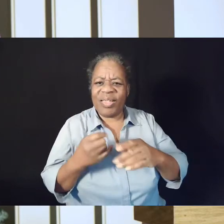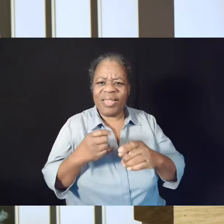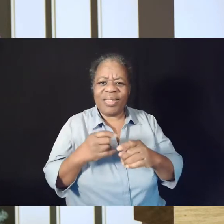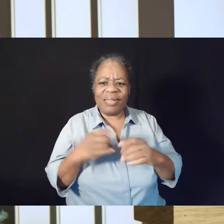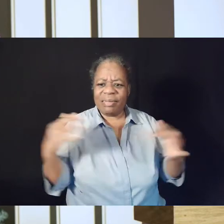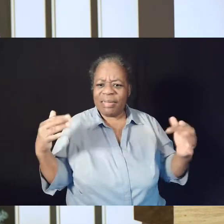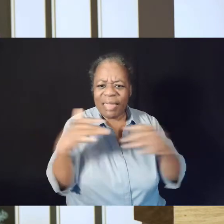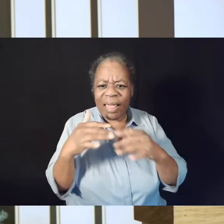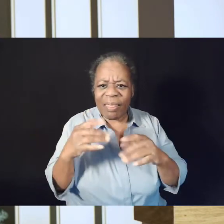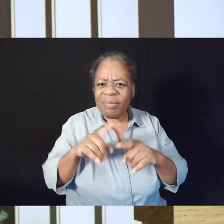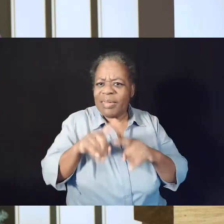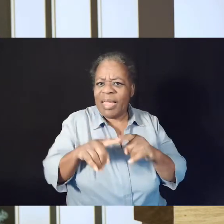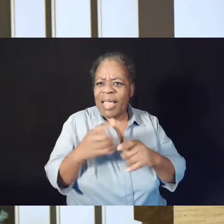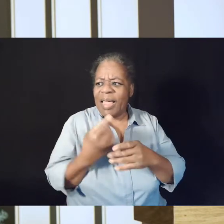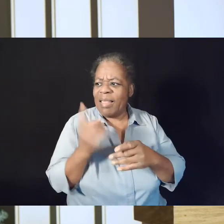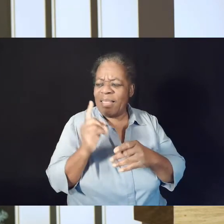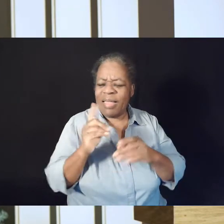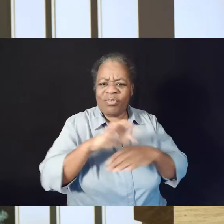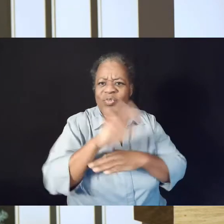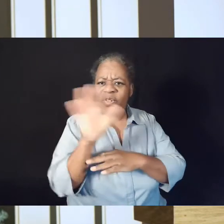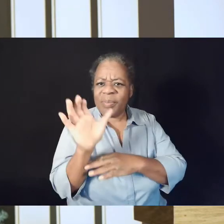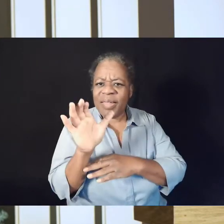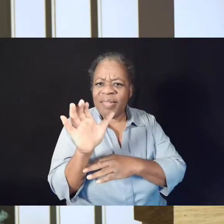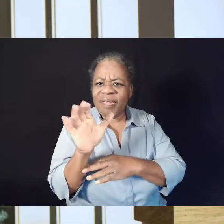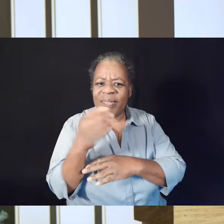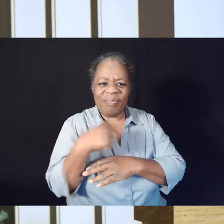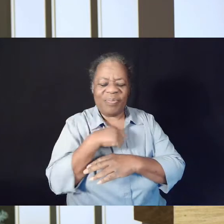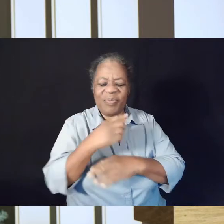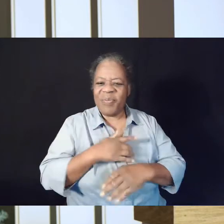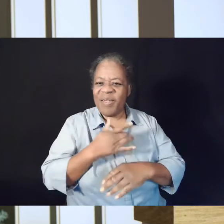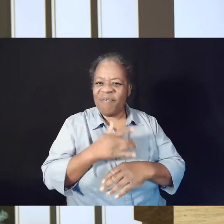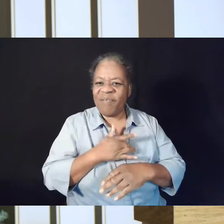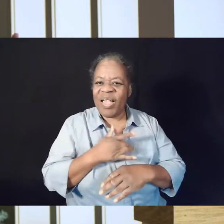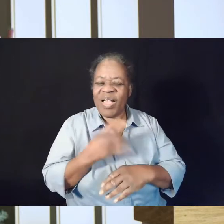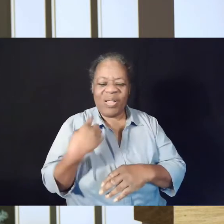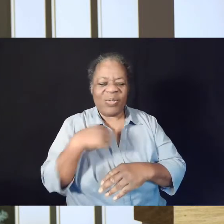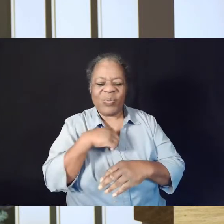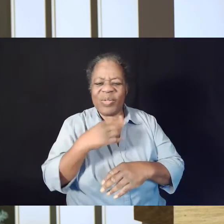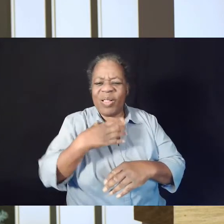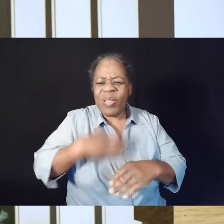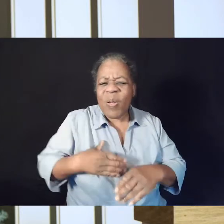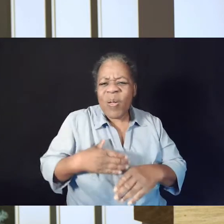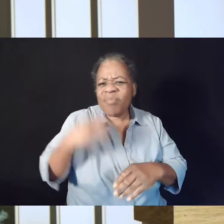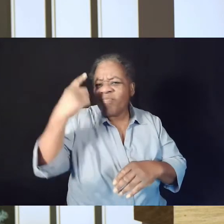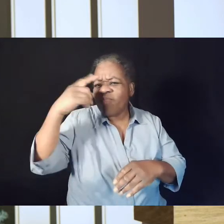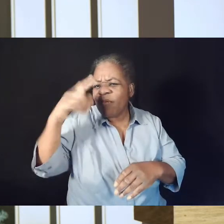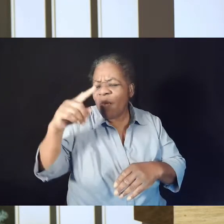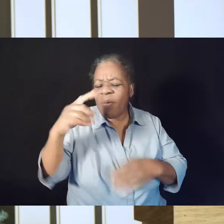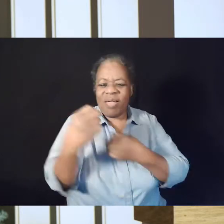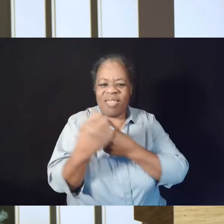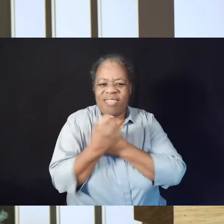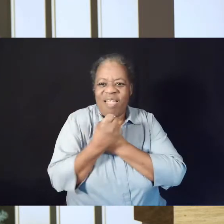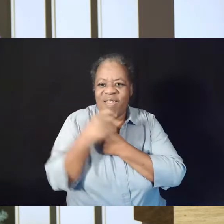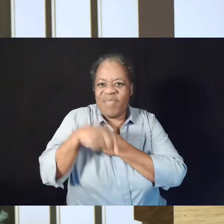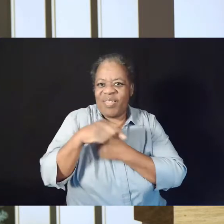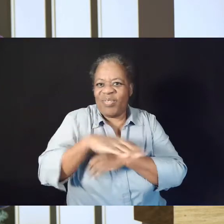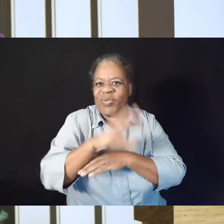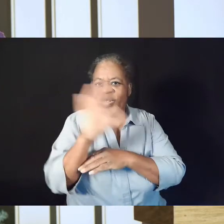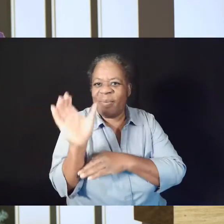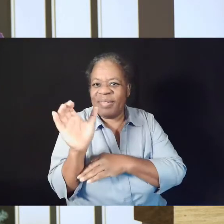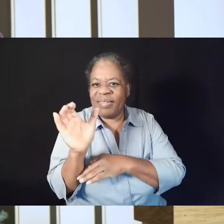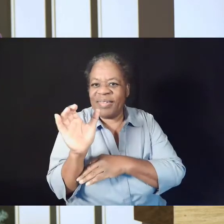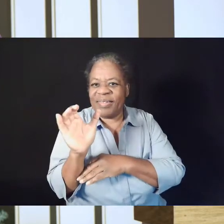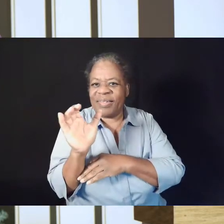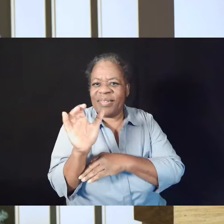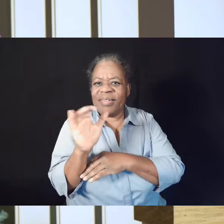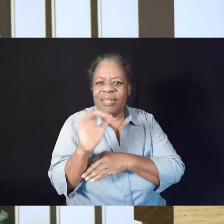last Christmas, we felt as though we're all longing for love this Christmas. Not just love